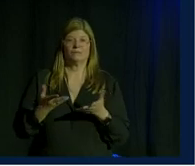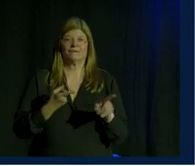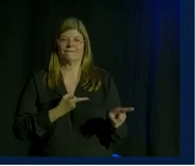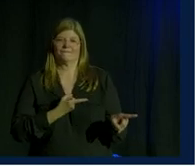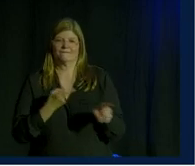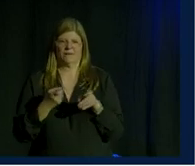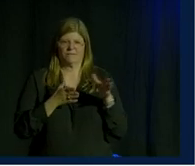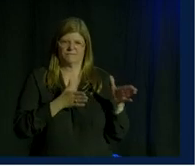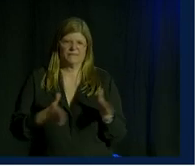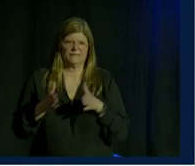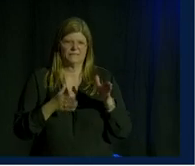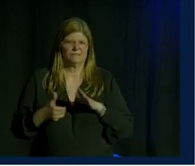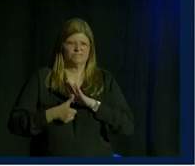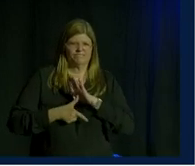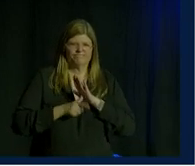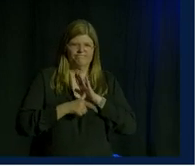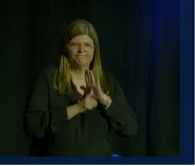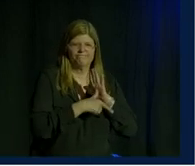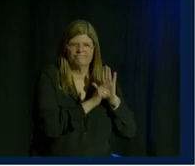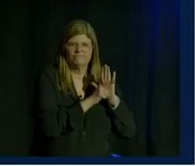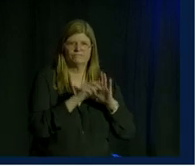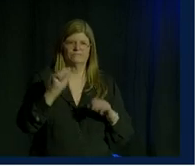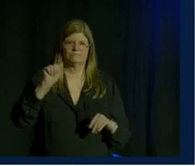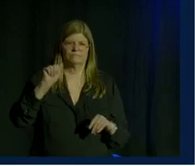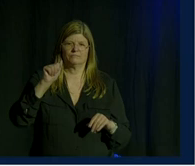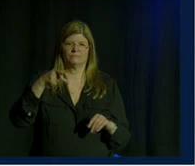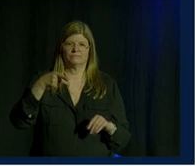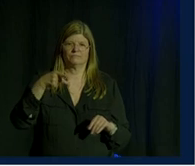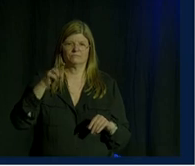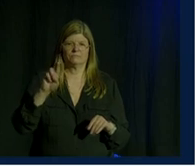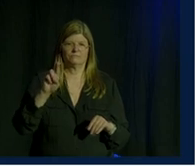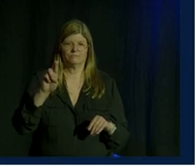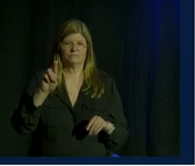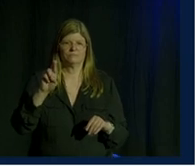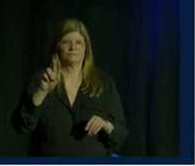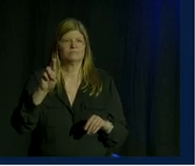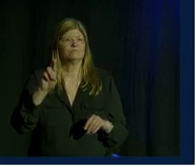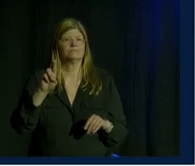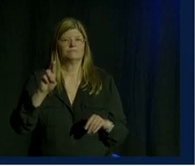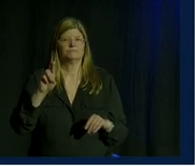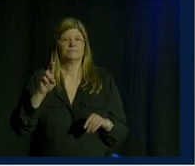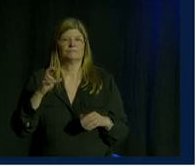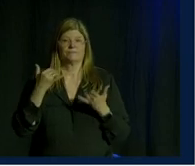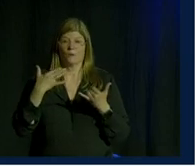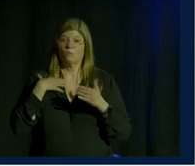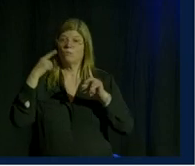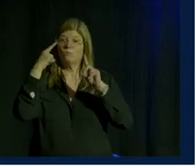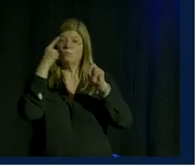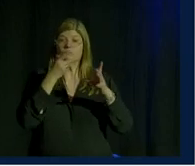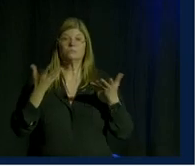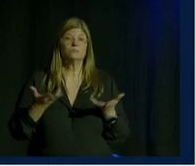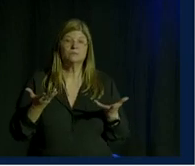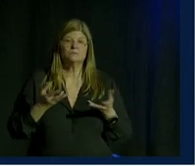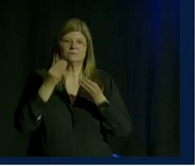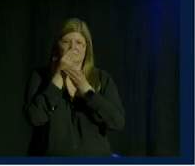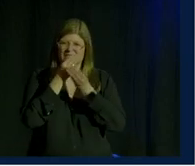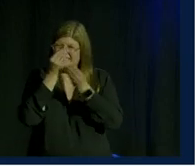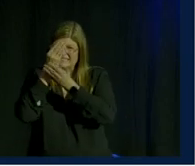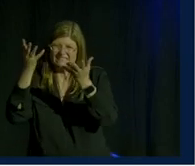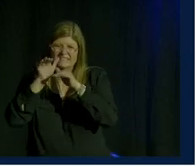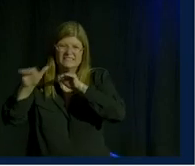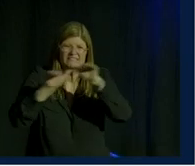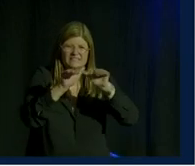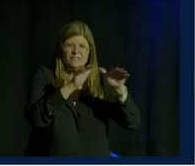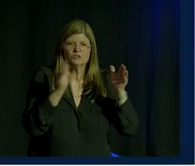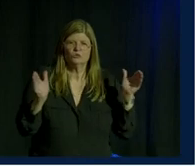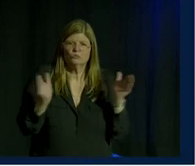as APR. My goal today is to connect and inform small businesses, developers, and builders in the District of Columbia of